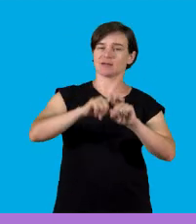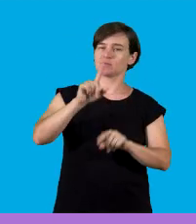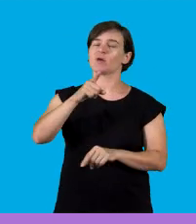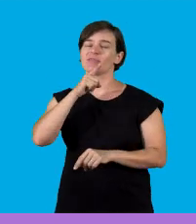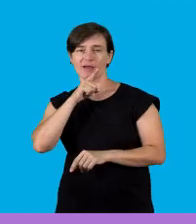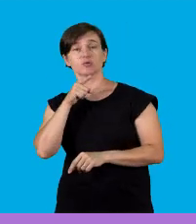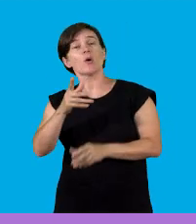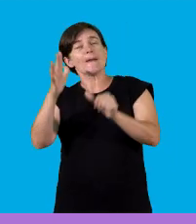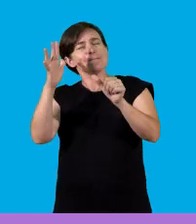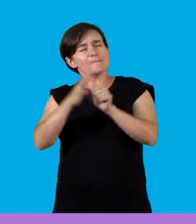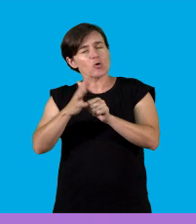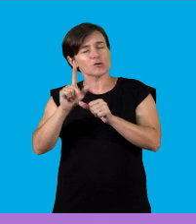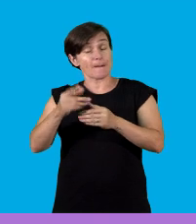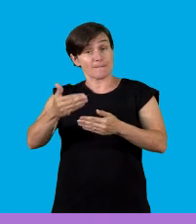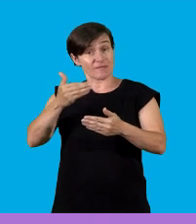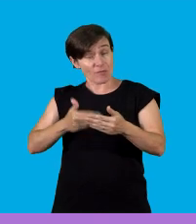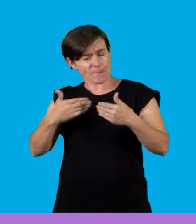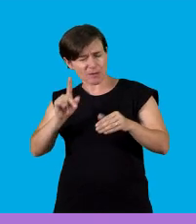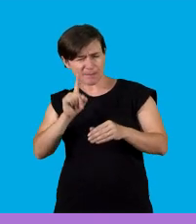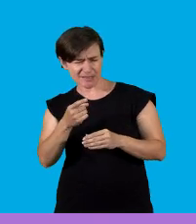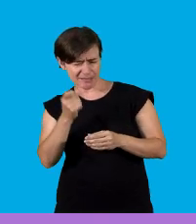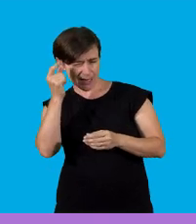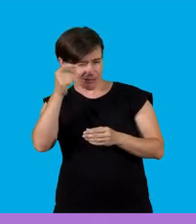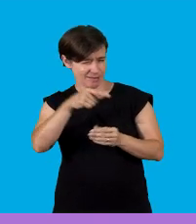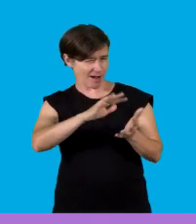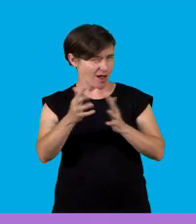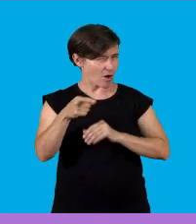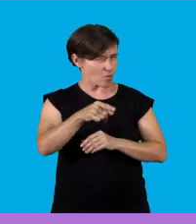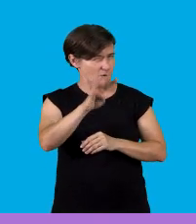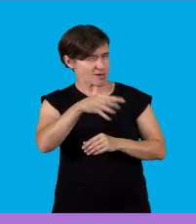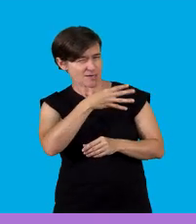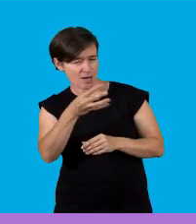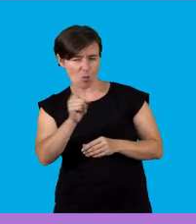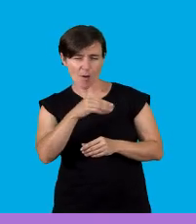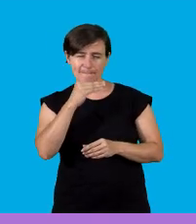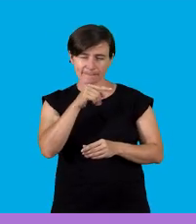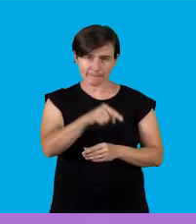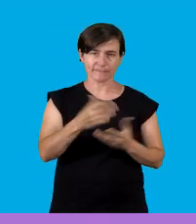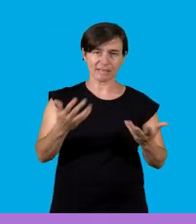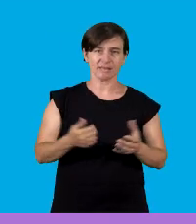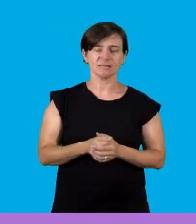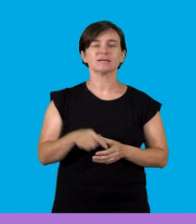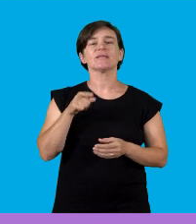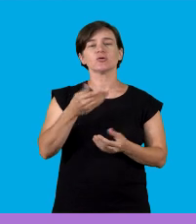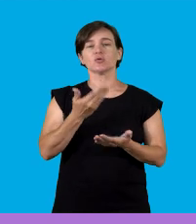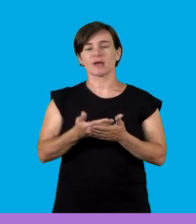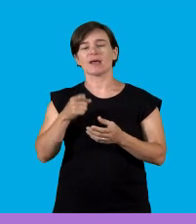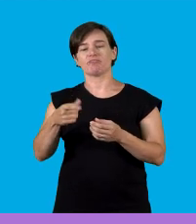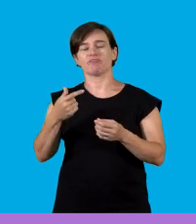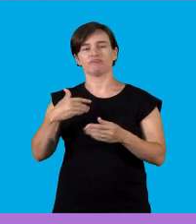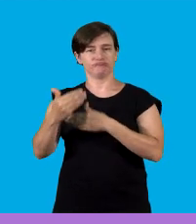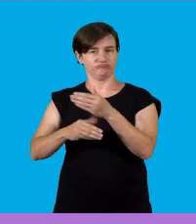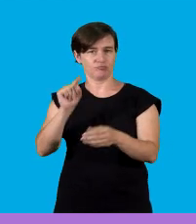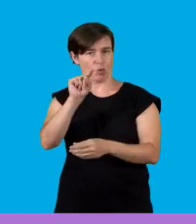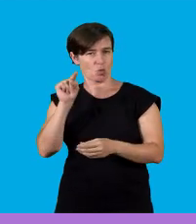by 1,000. So it's important for you to understand how the table works, to interpret it, right? So that you can perform calculations based on the